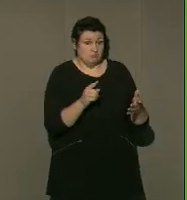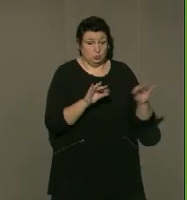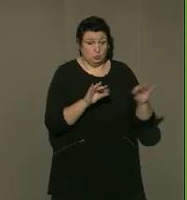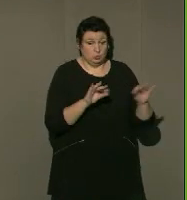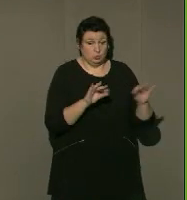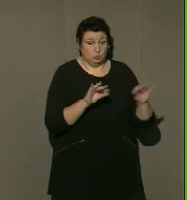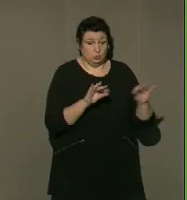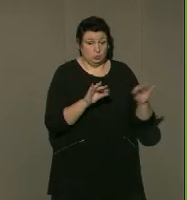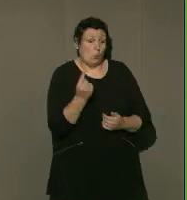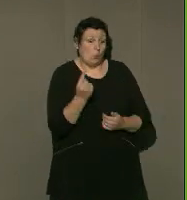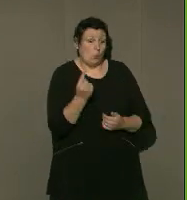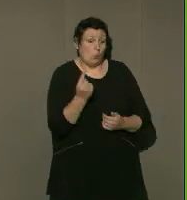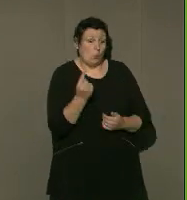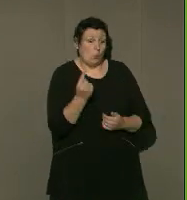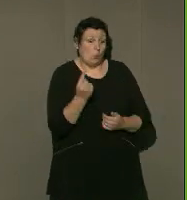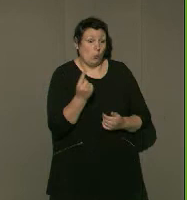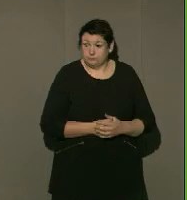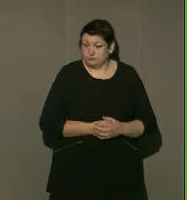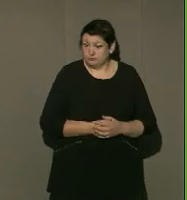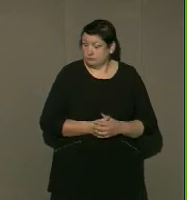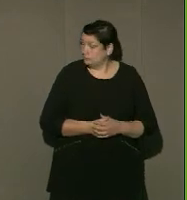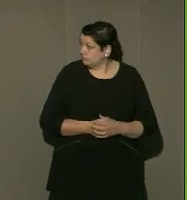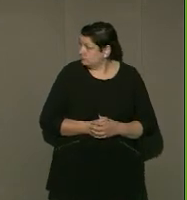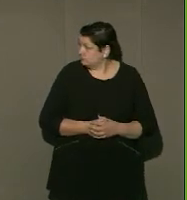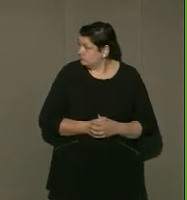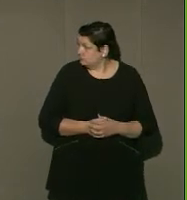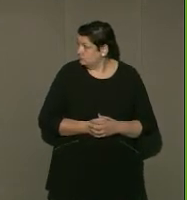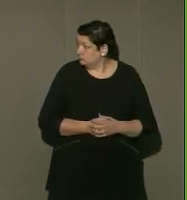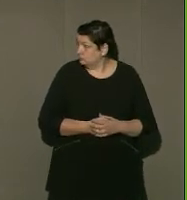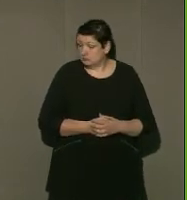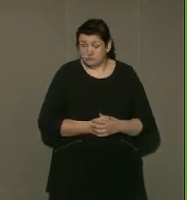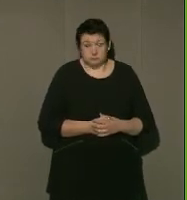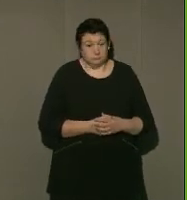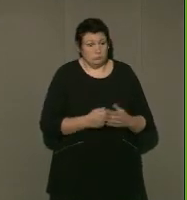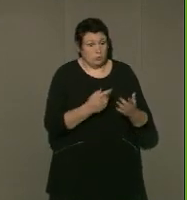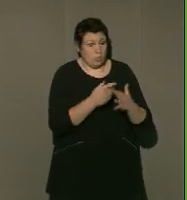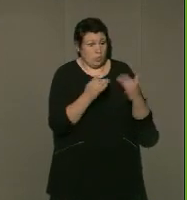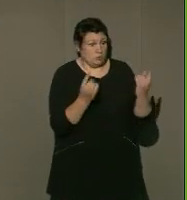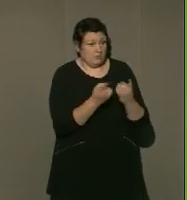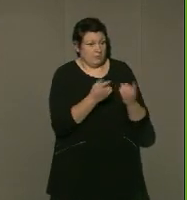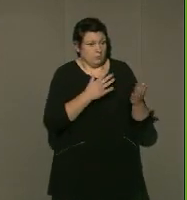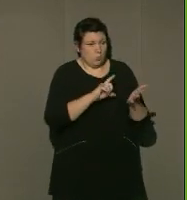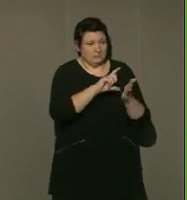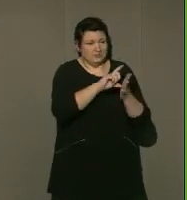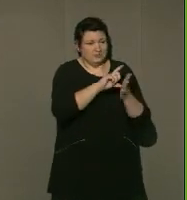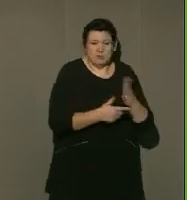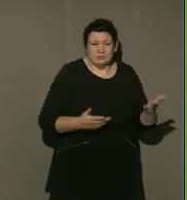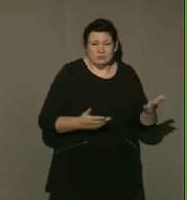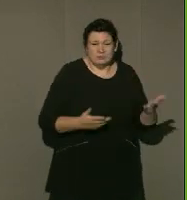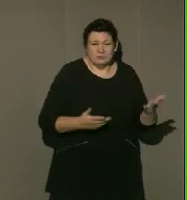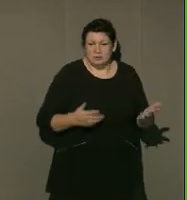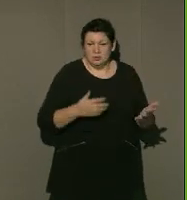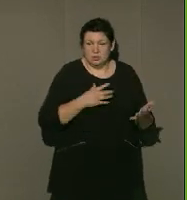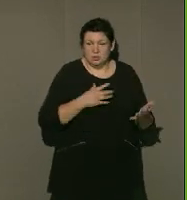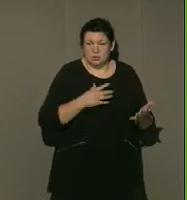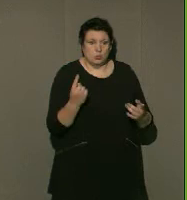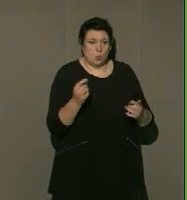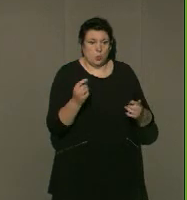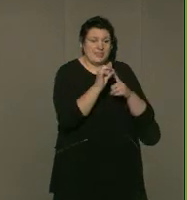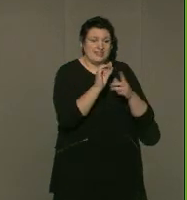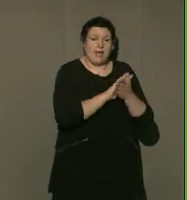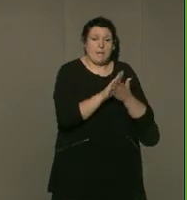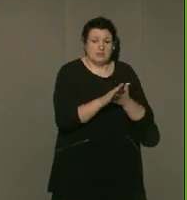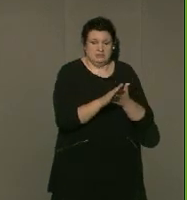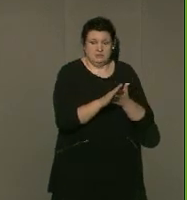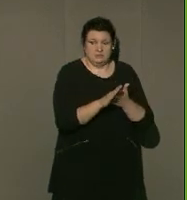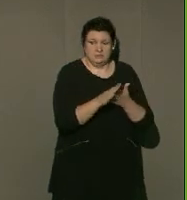there are a number of matters to consider, not least diversity and such like. So I would like to ask Peter Hamilton, please,